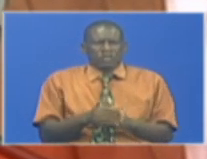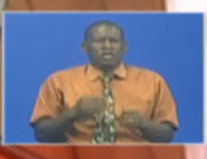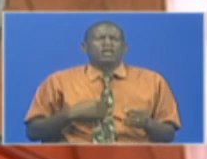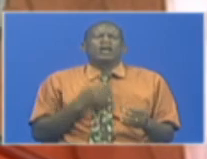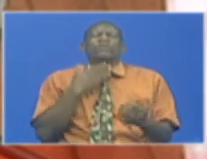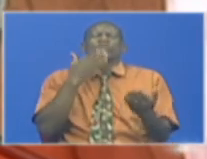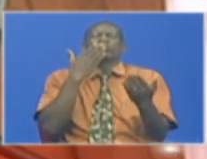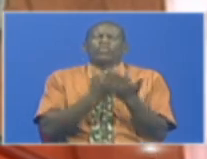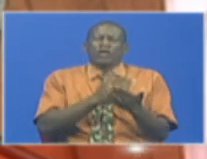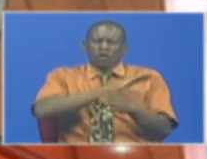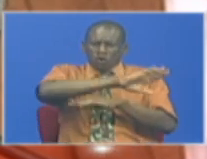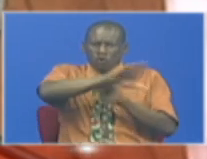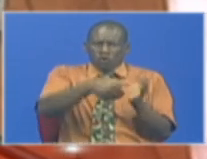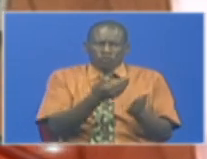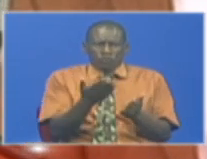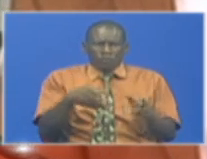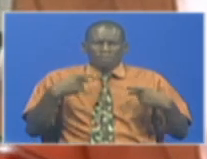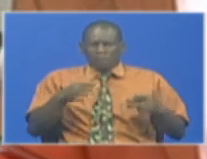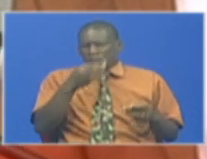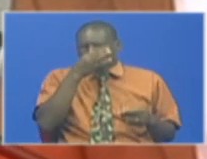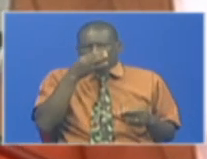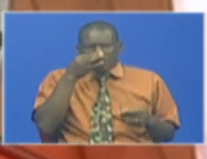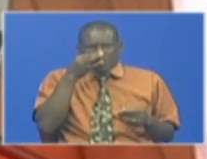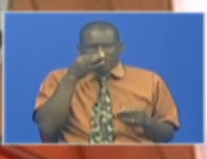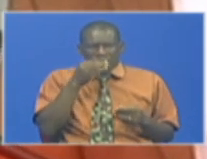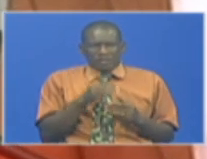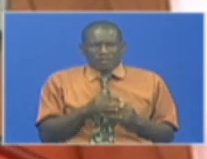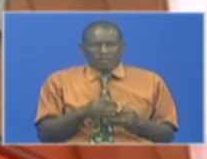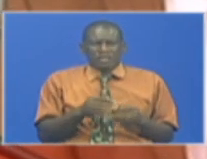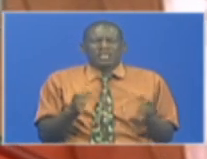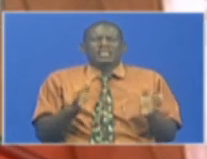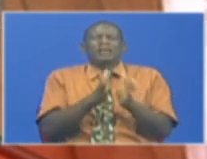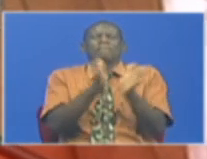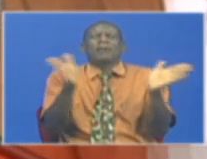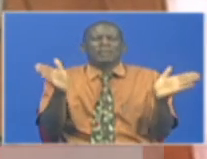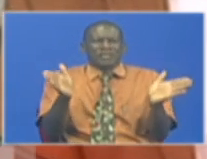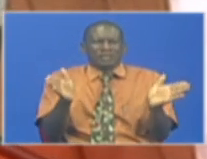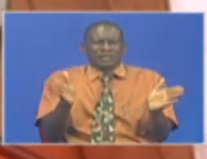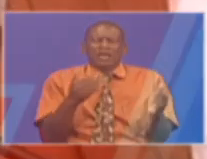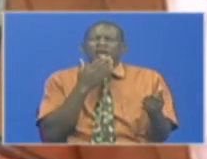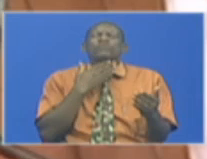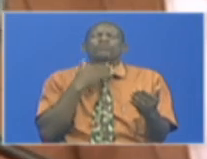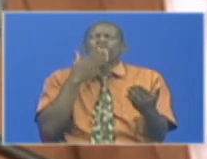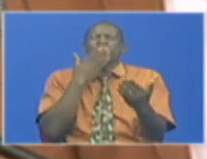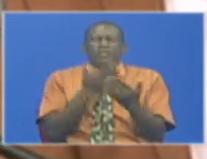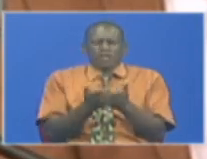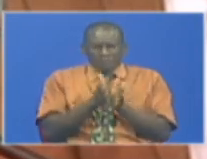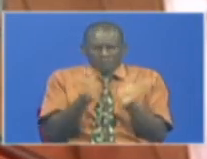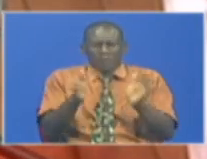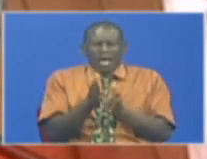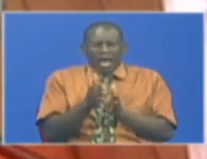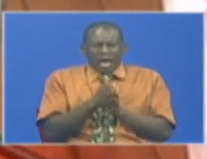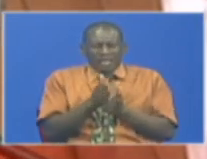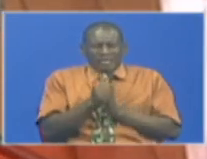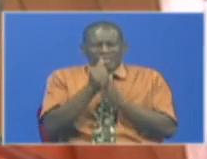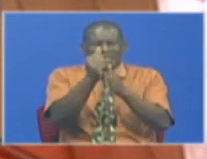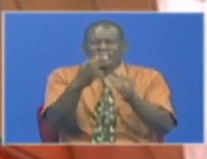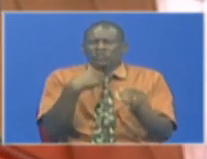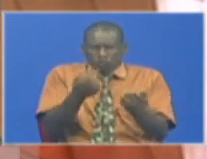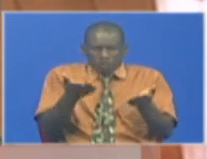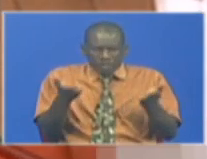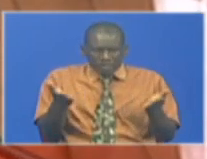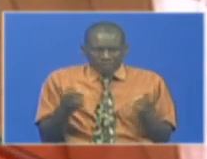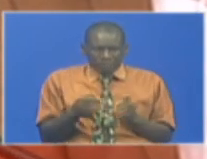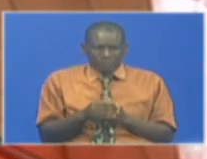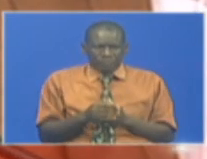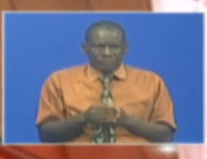you, the people of Nyeri, na wananchi kwa jumla, na viongozi ambao wako hapa,